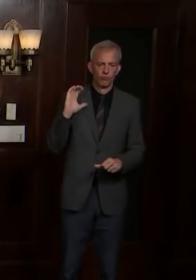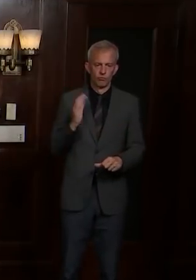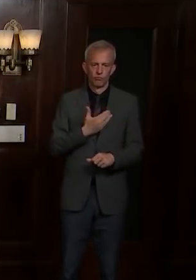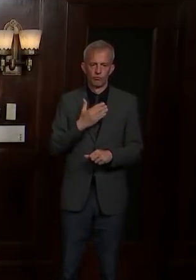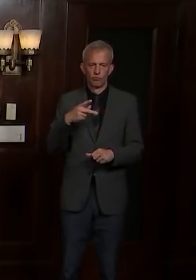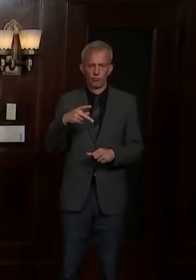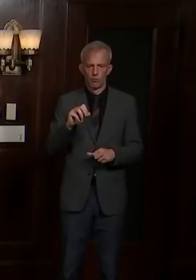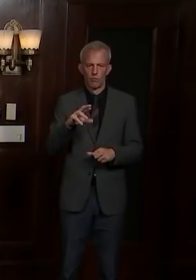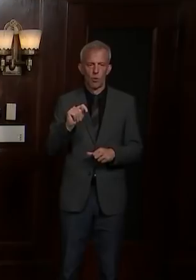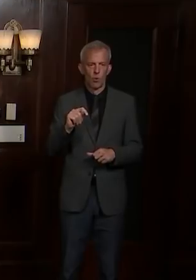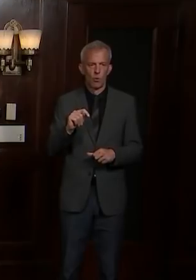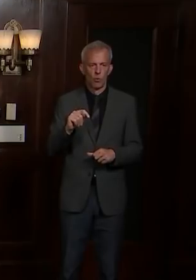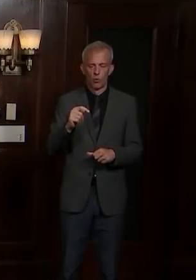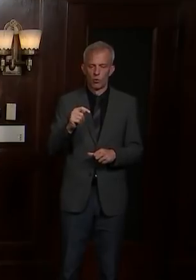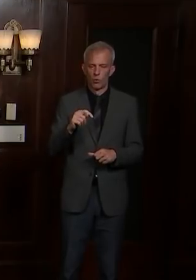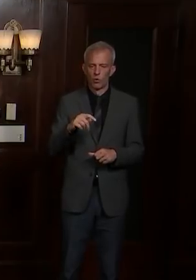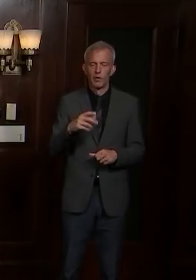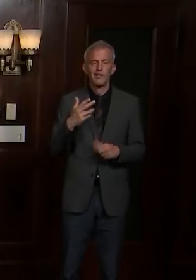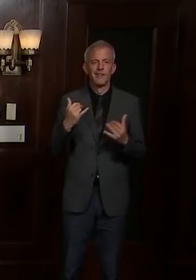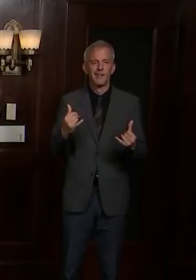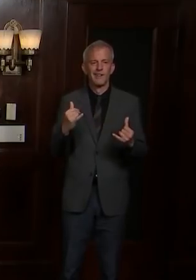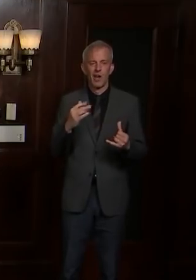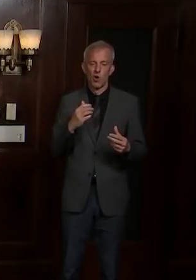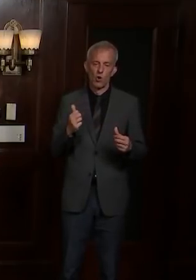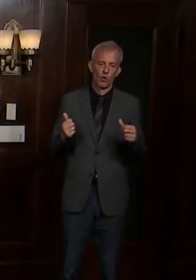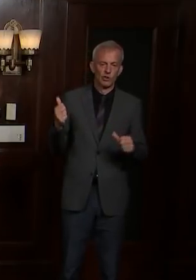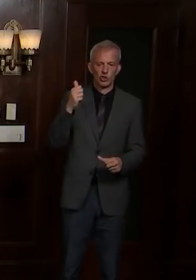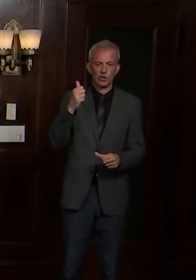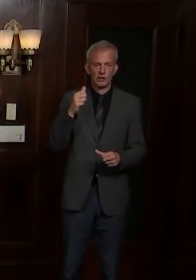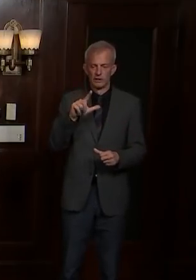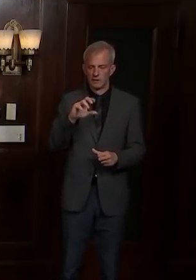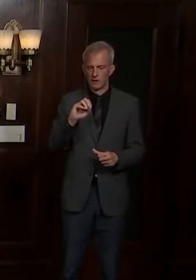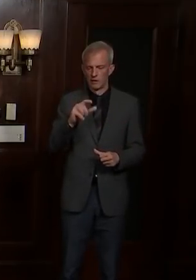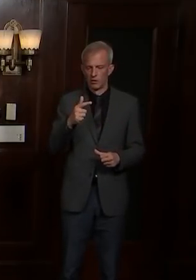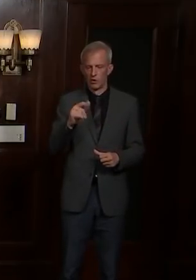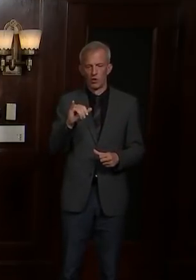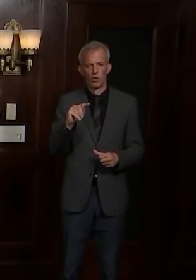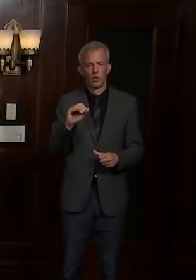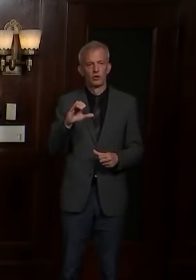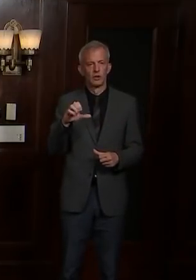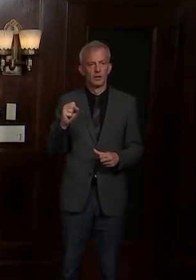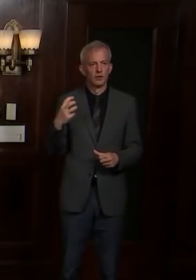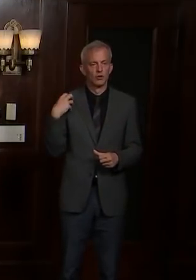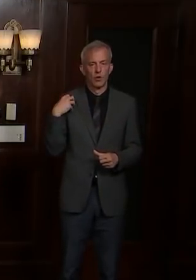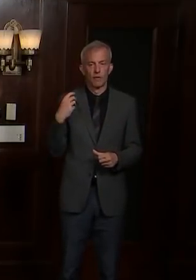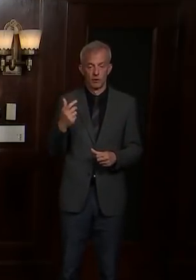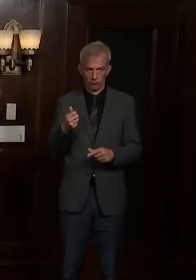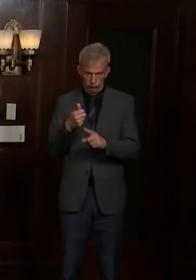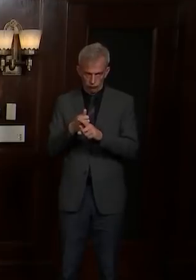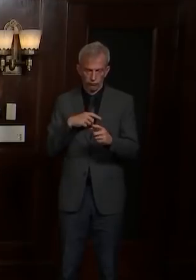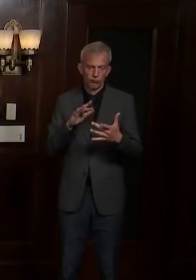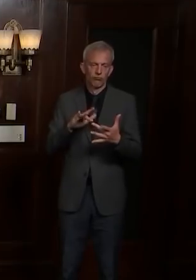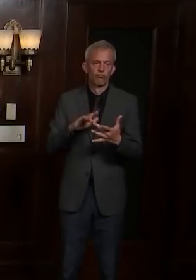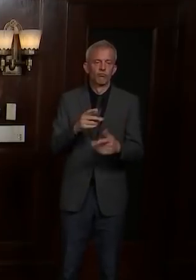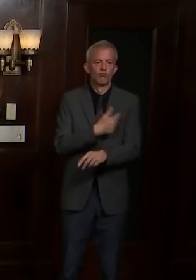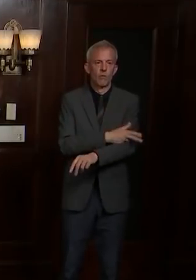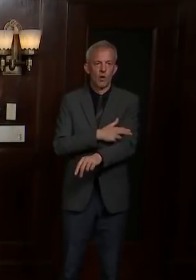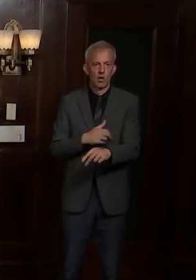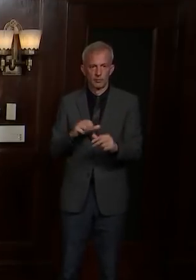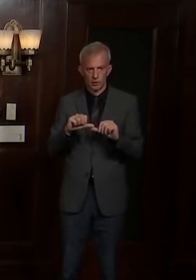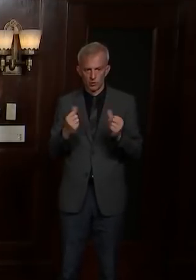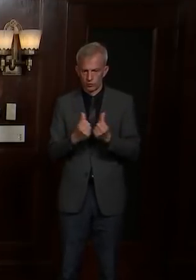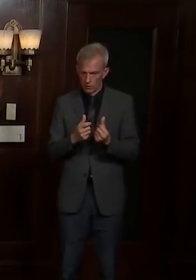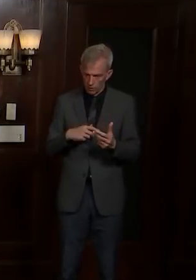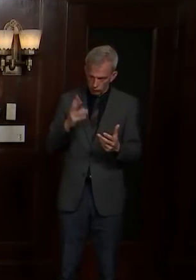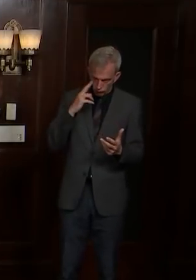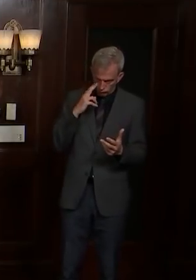Gene Soroka is now the Chief Logistics Officer. He's in contact through our office with the Hospital Association asking for their needs. As we